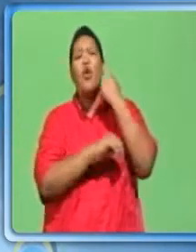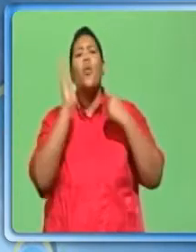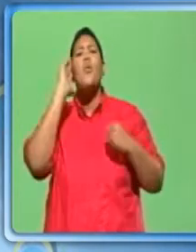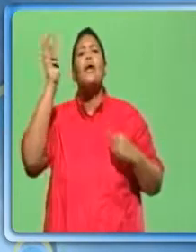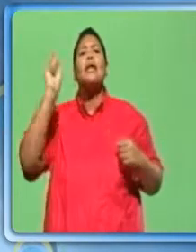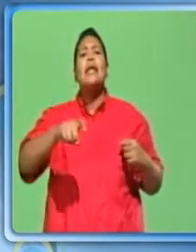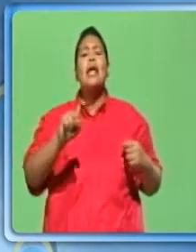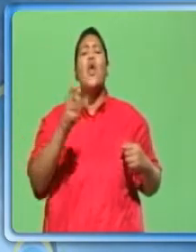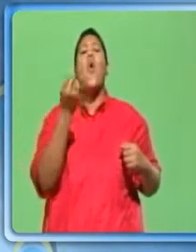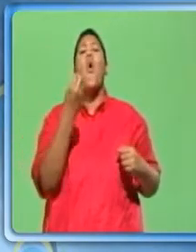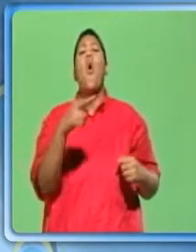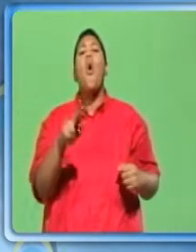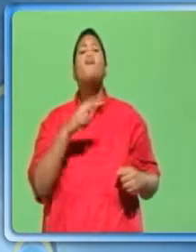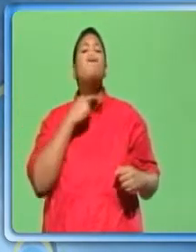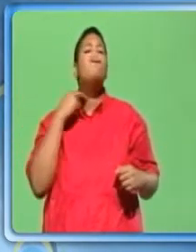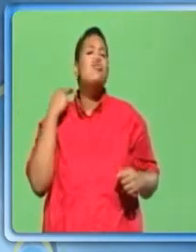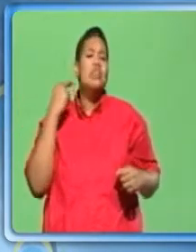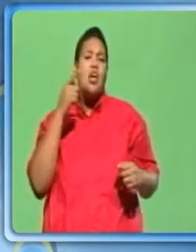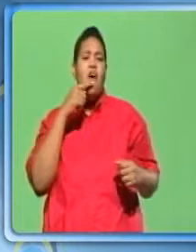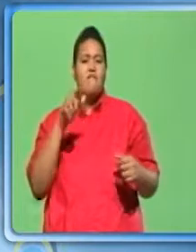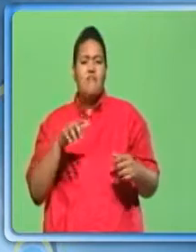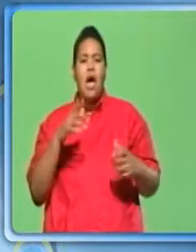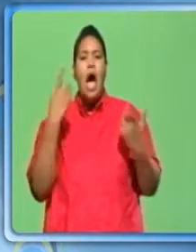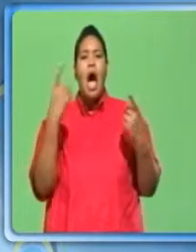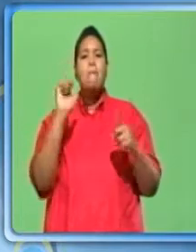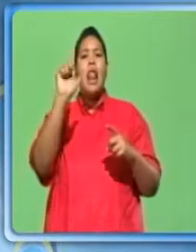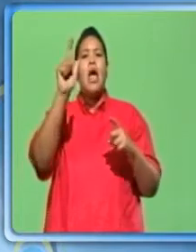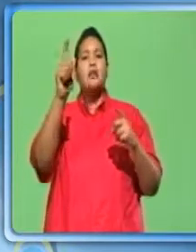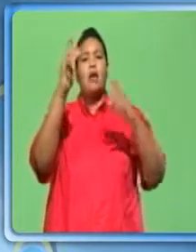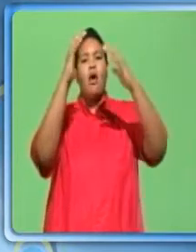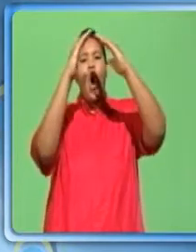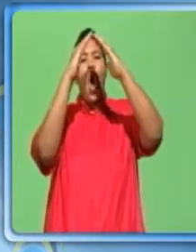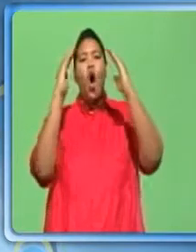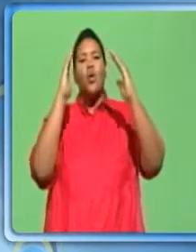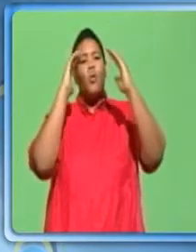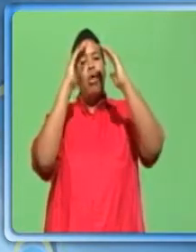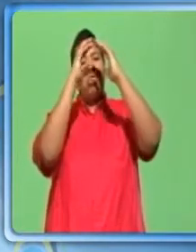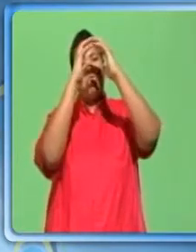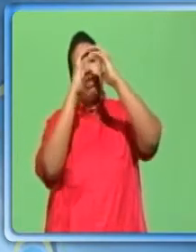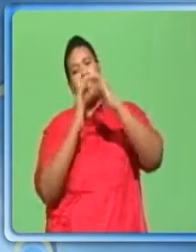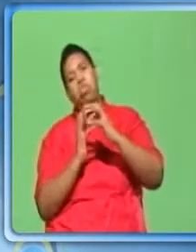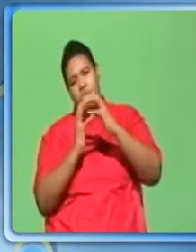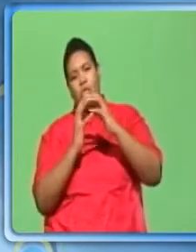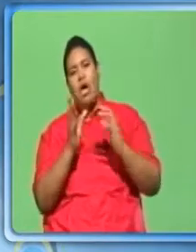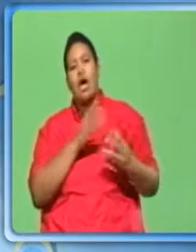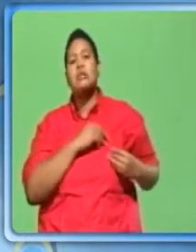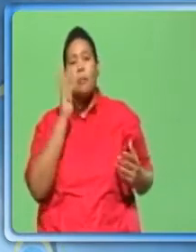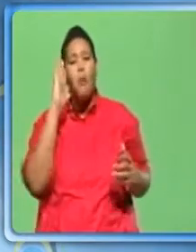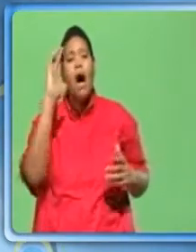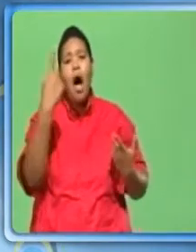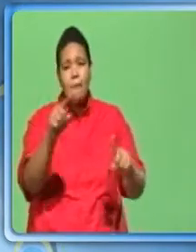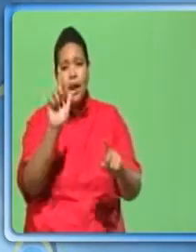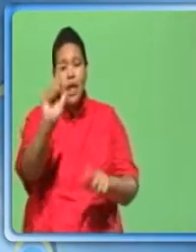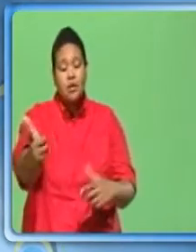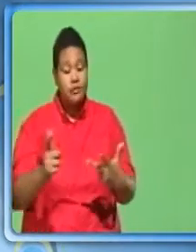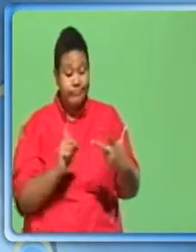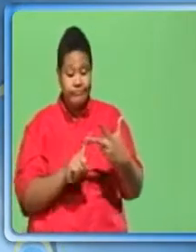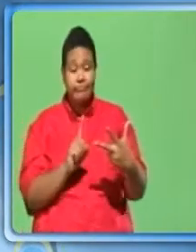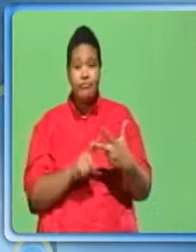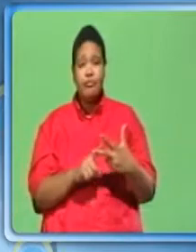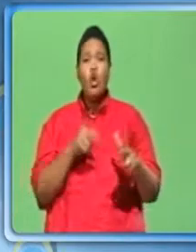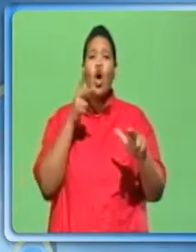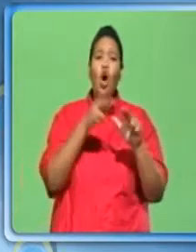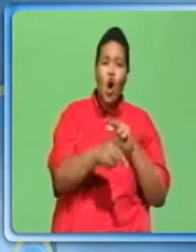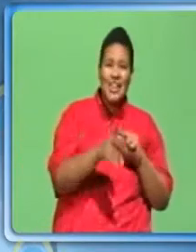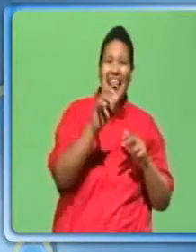needed or risk of settlement at a later stage would have to be accepted. 3. Cut and